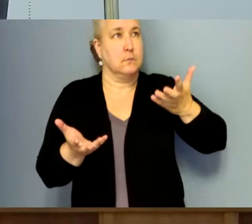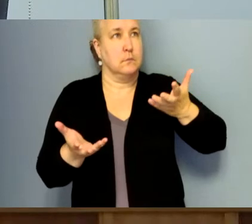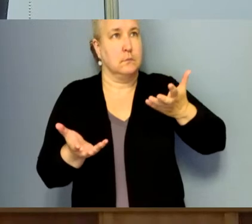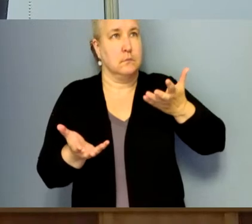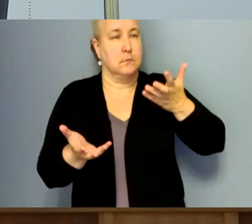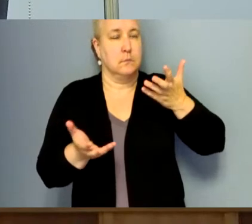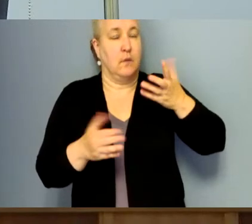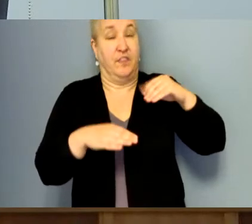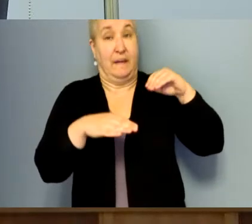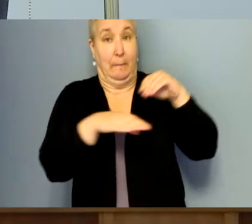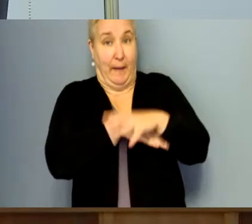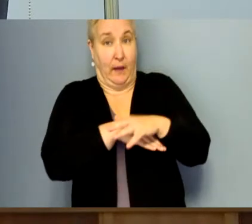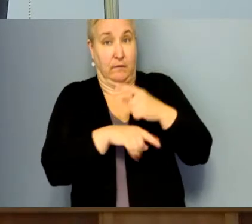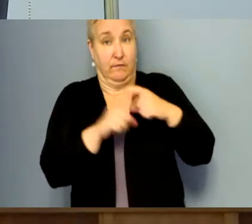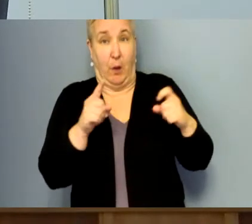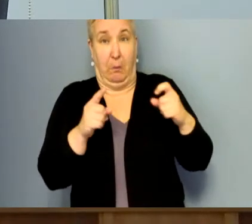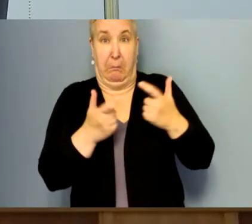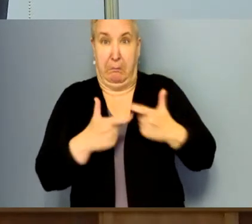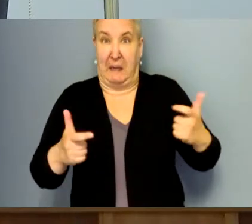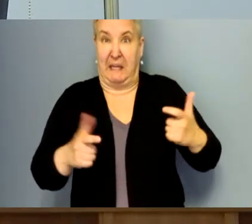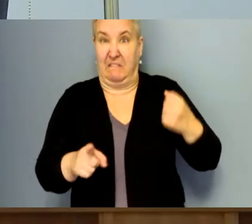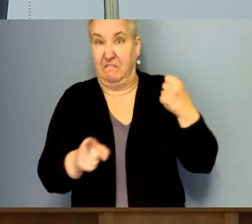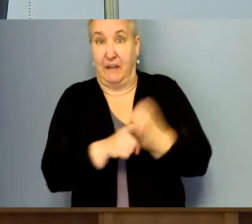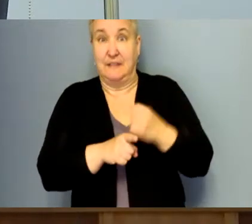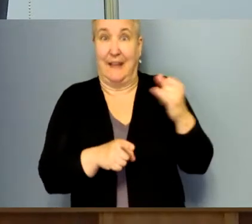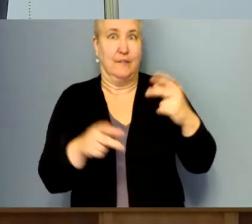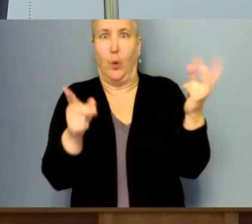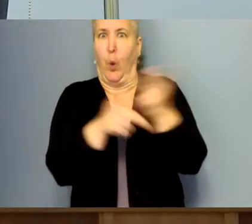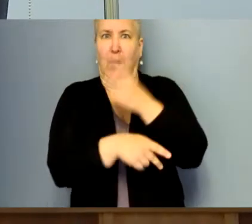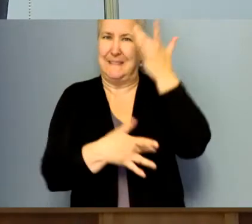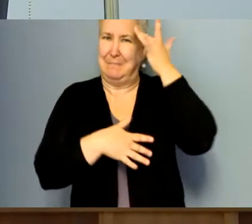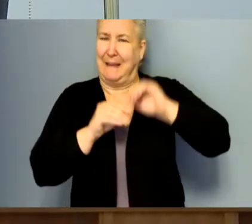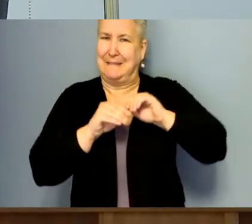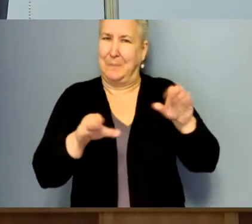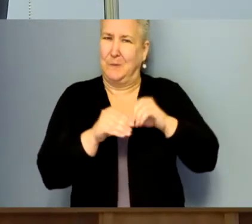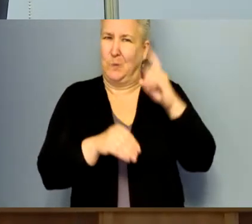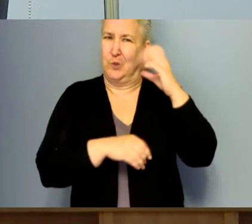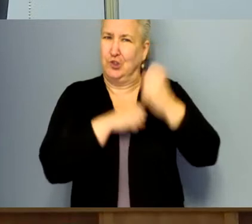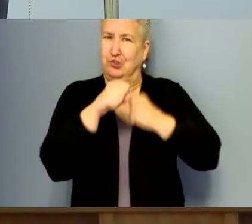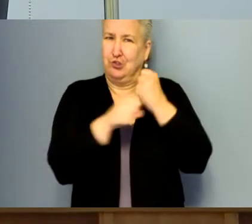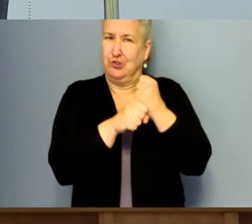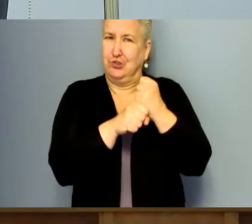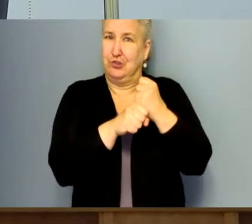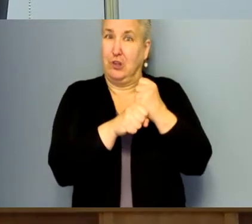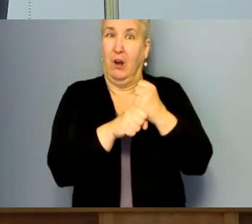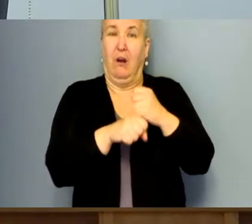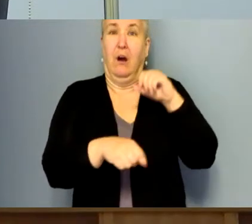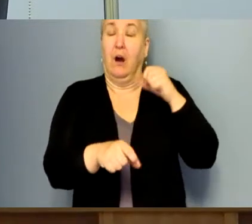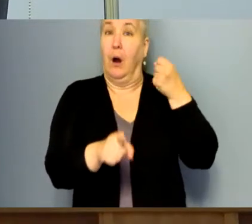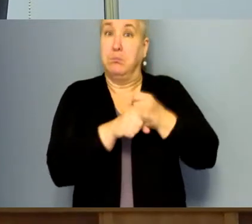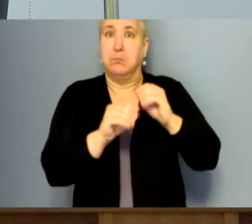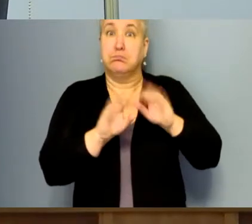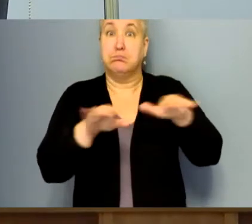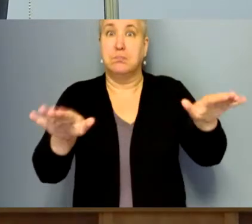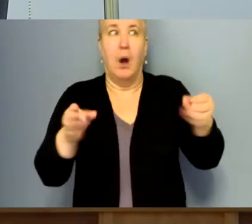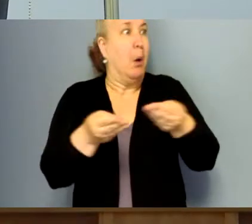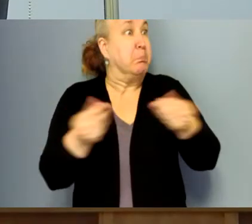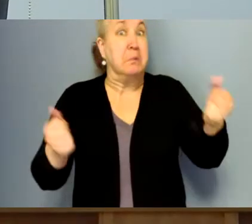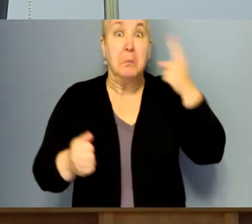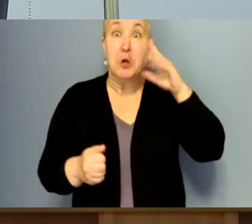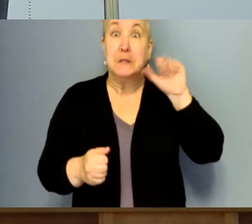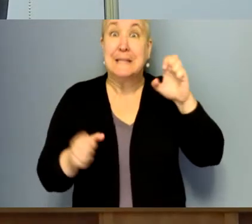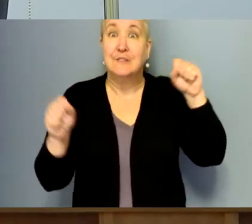the impact of massive events like the worst pandemic in 100 years do not go away simply because, you know, the cases drop.